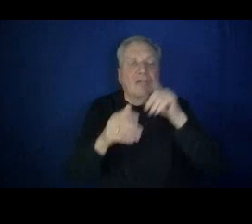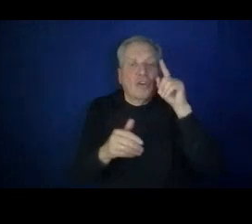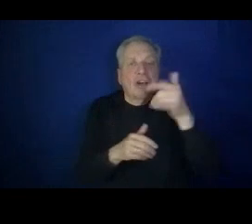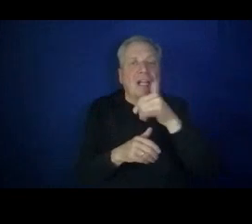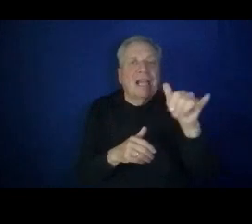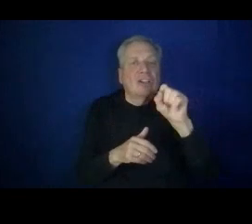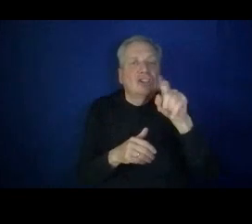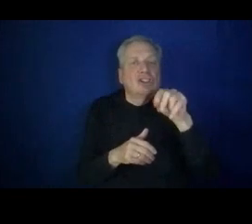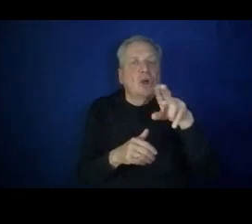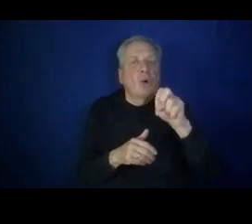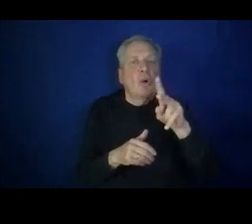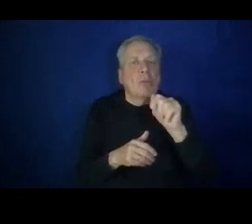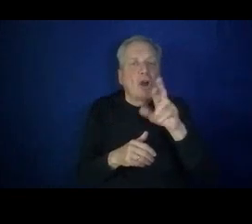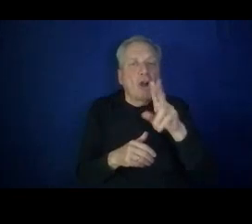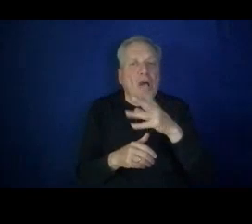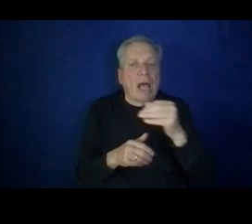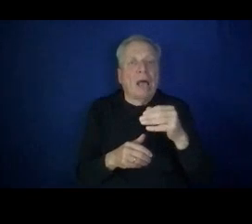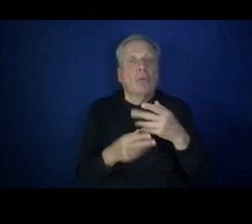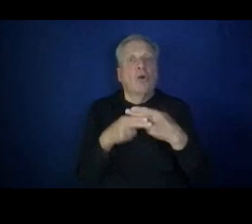and the recovery zone.